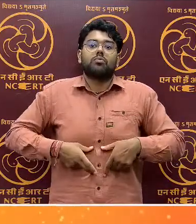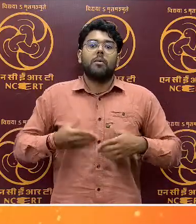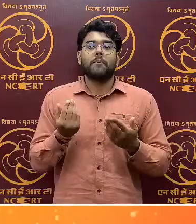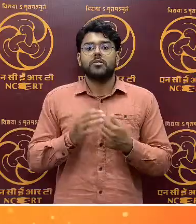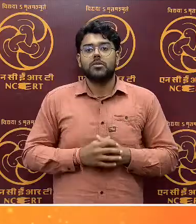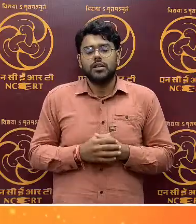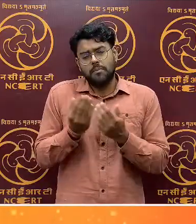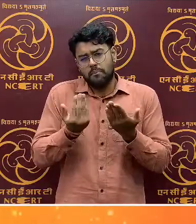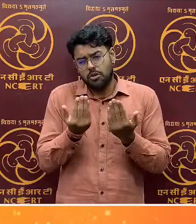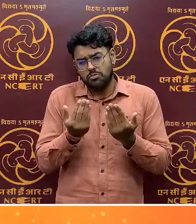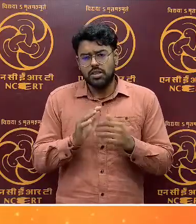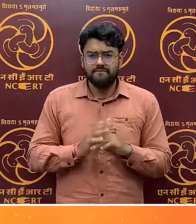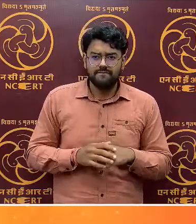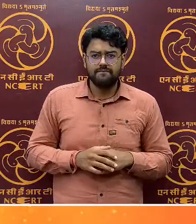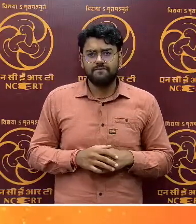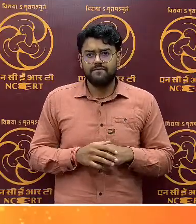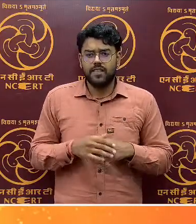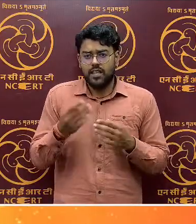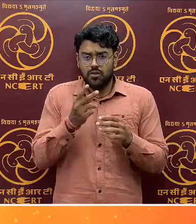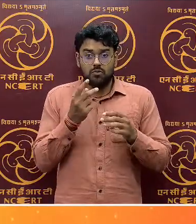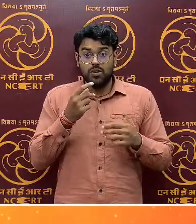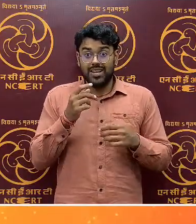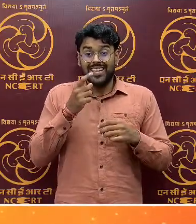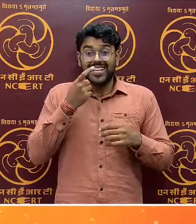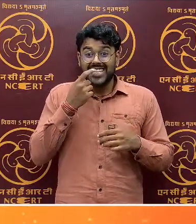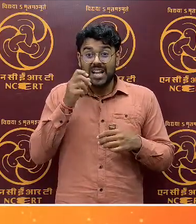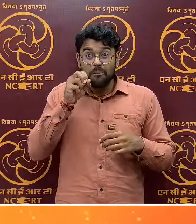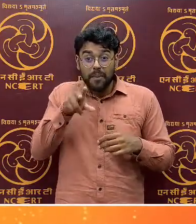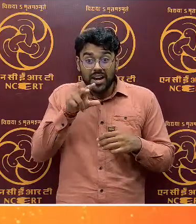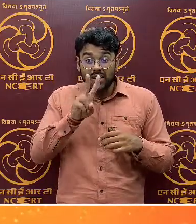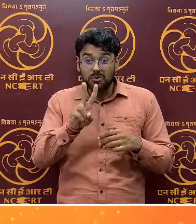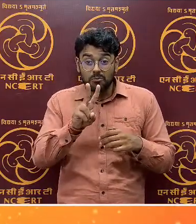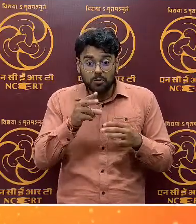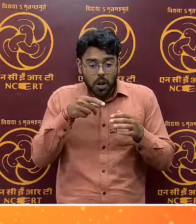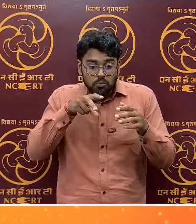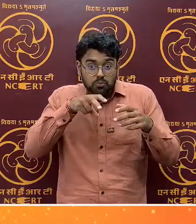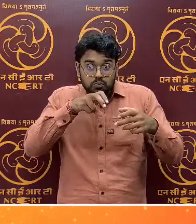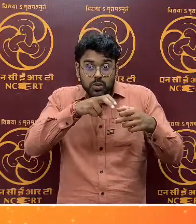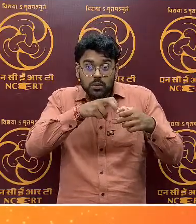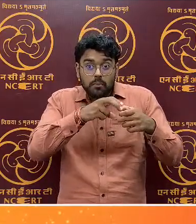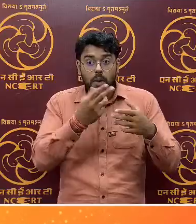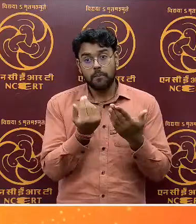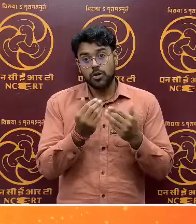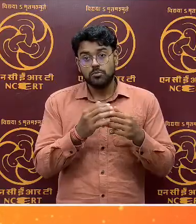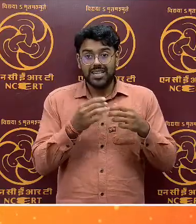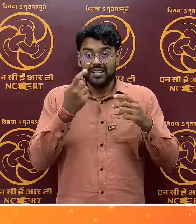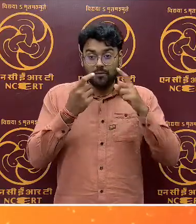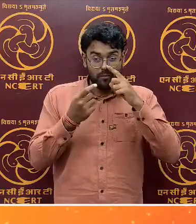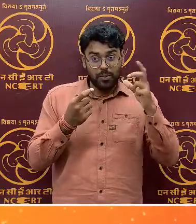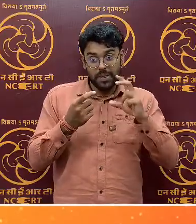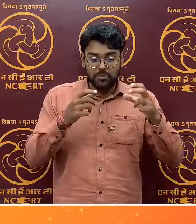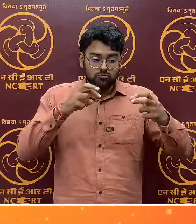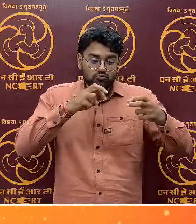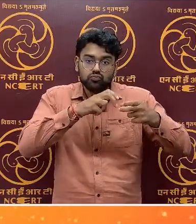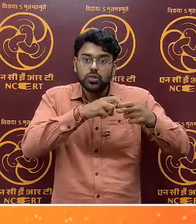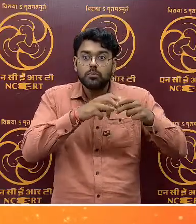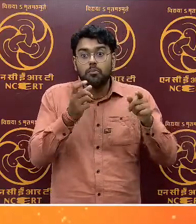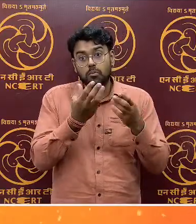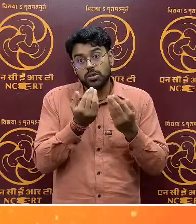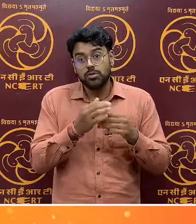There are possibilities that 2 sperms are entering into that egg. Now we can have those same